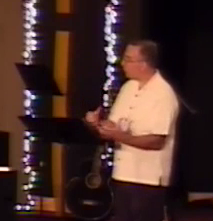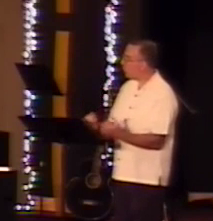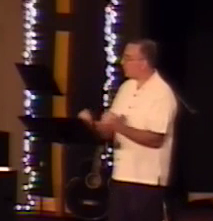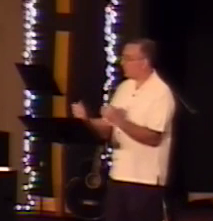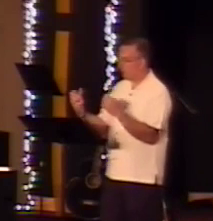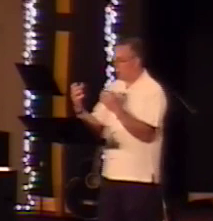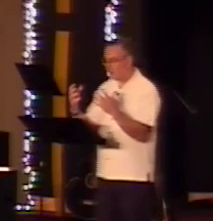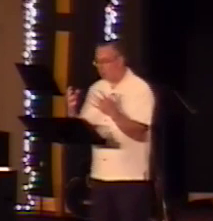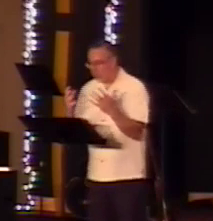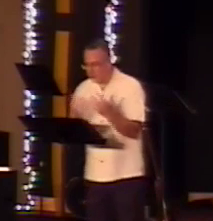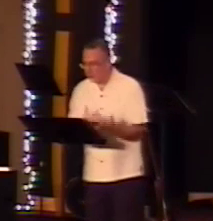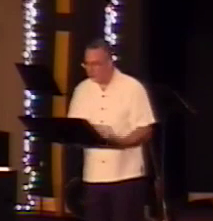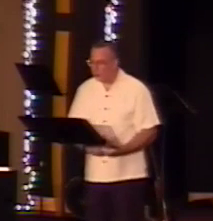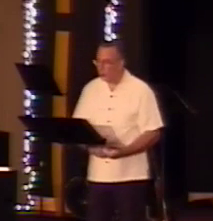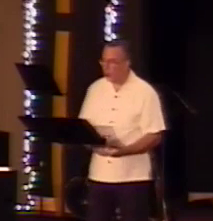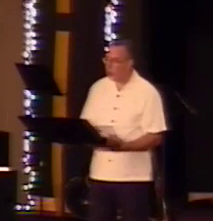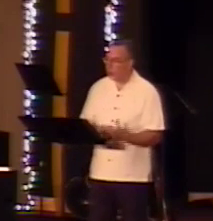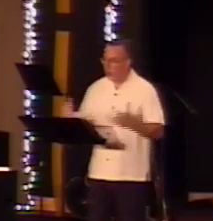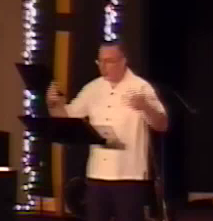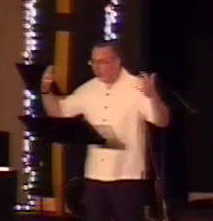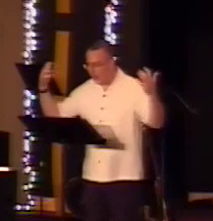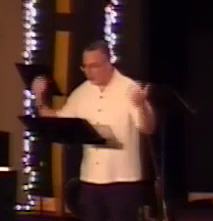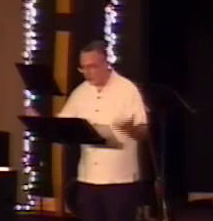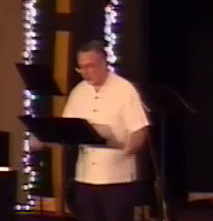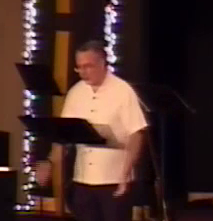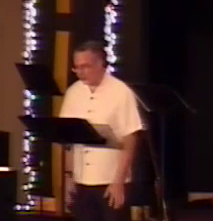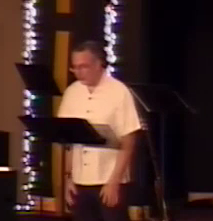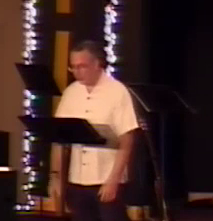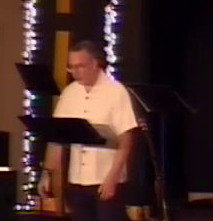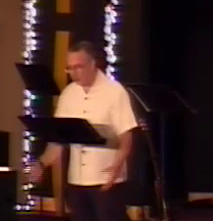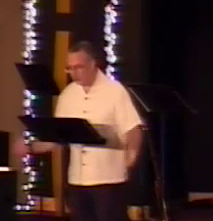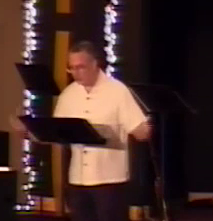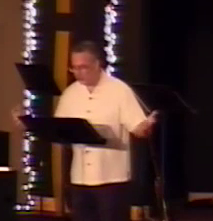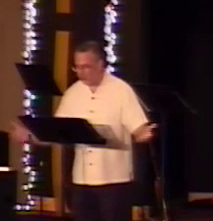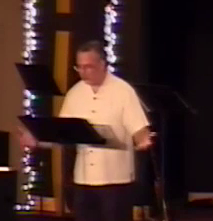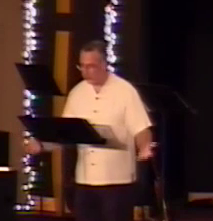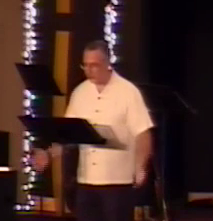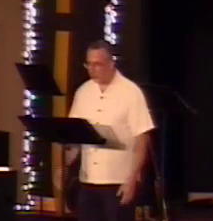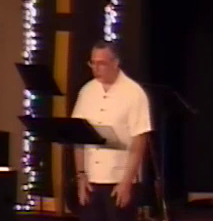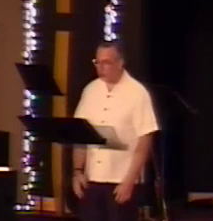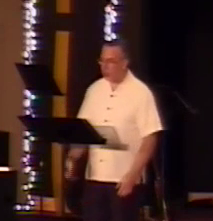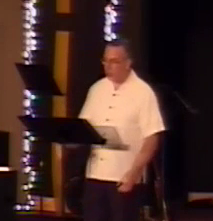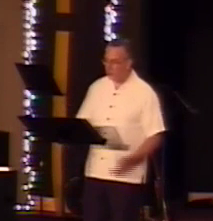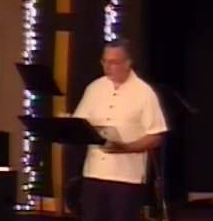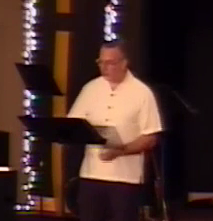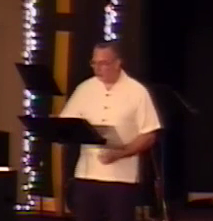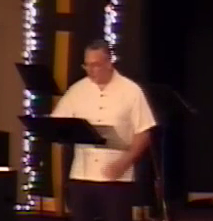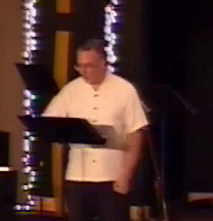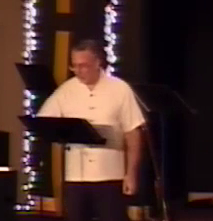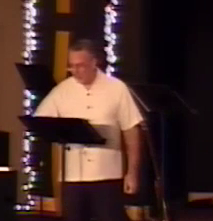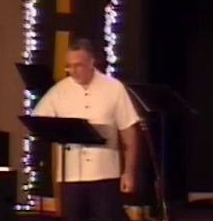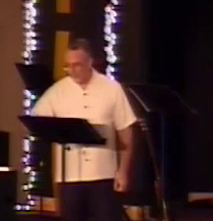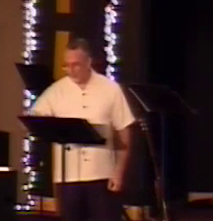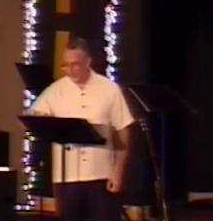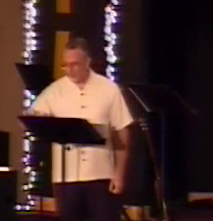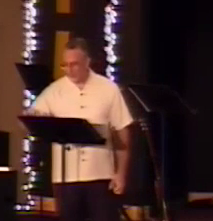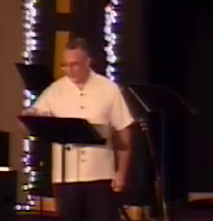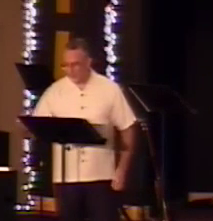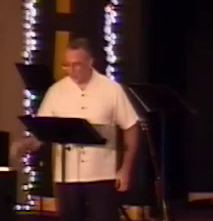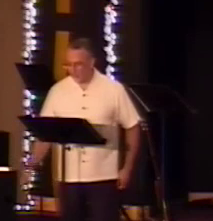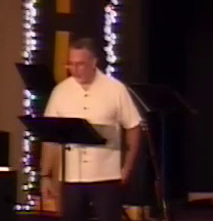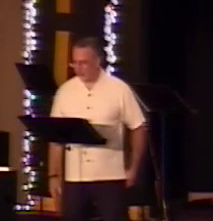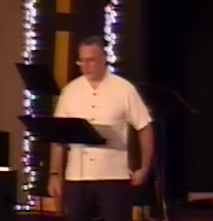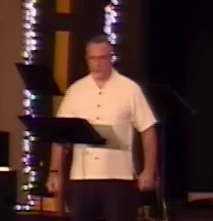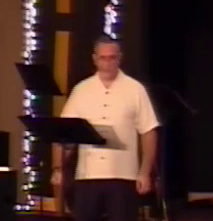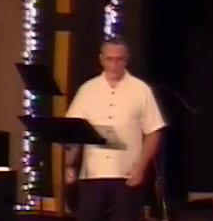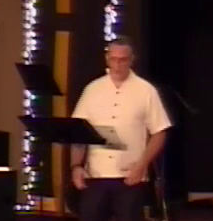being formed, as God was giving his word. But now that we have the completed New Testament, the prophets are no longer. But there are evangelists and